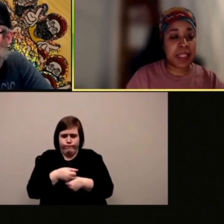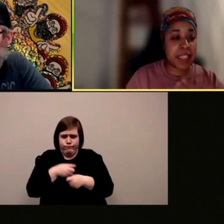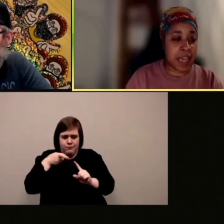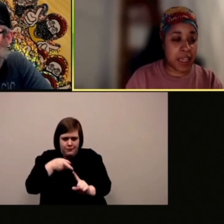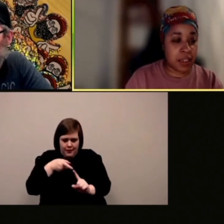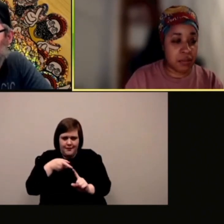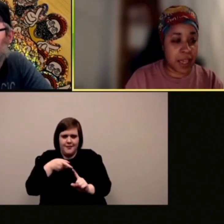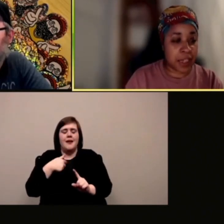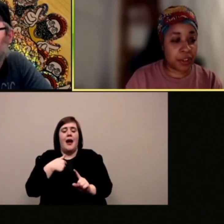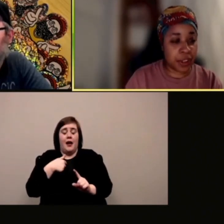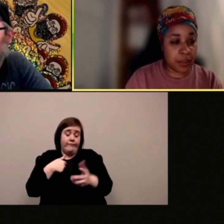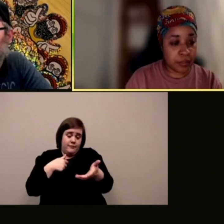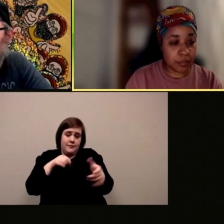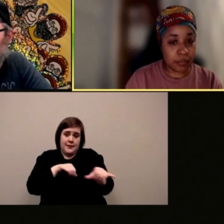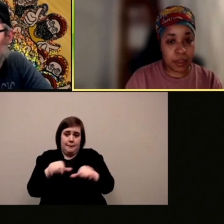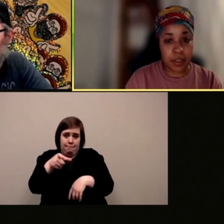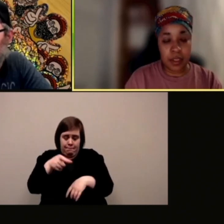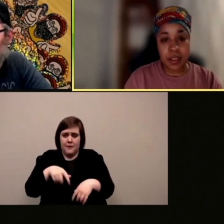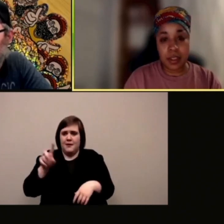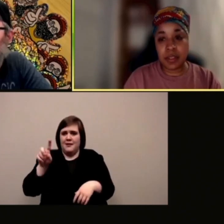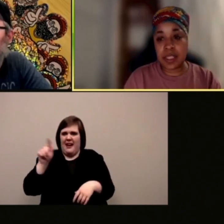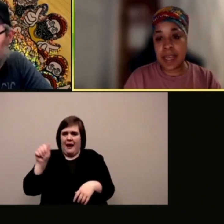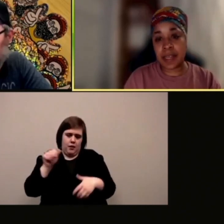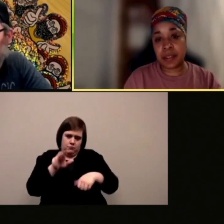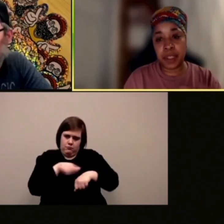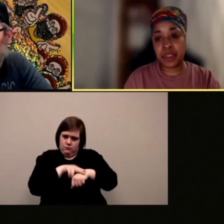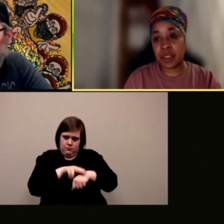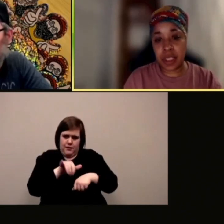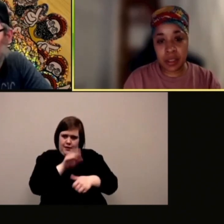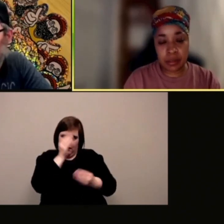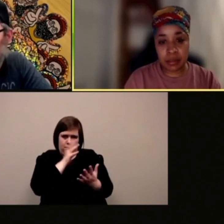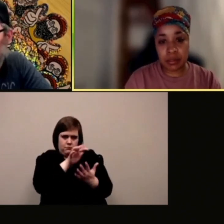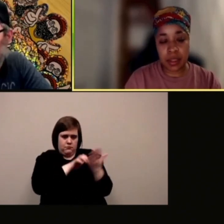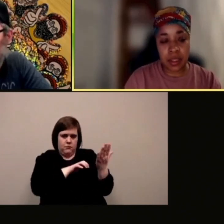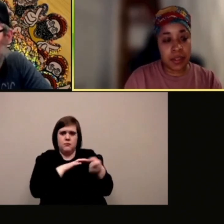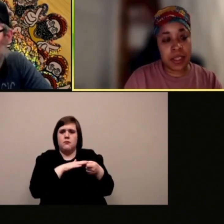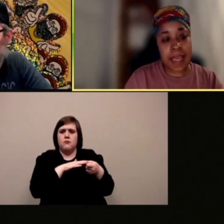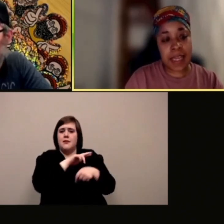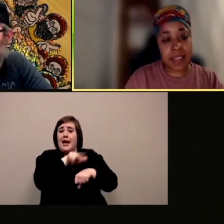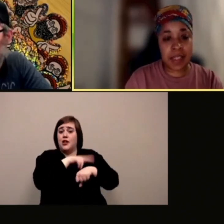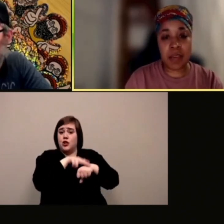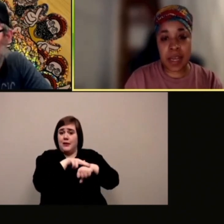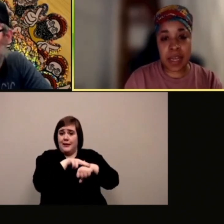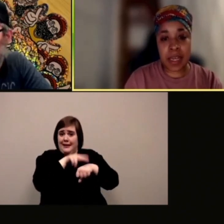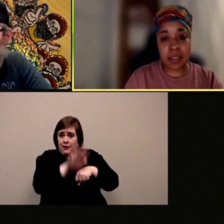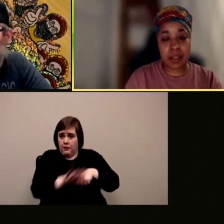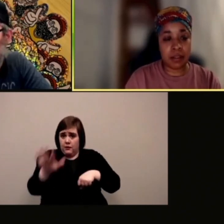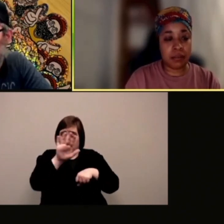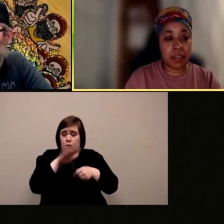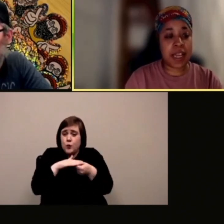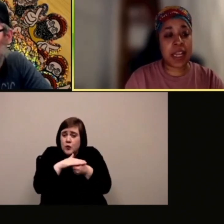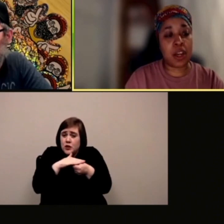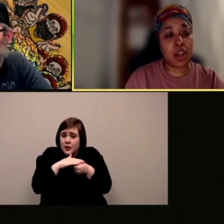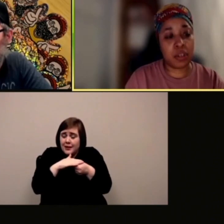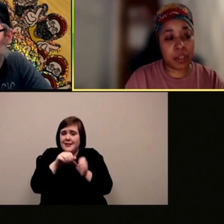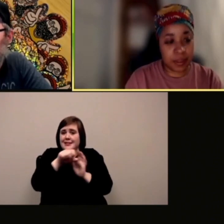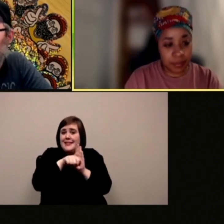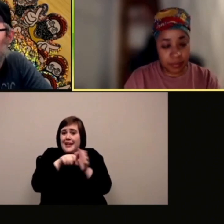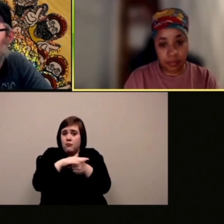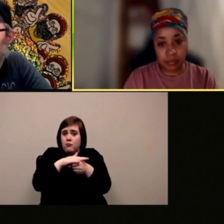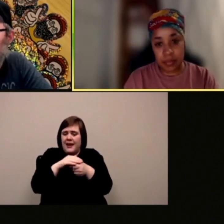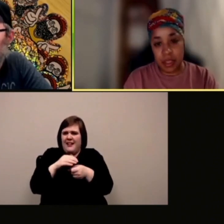look at the data nationally, the data regionally, the data statewide, the data